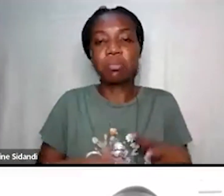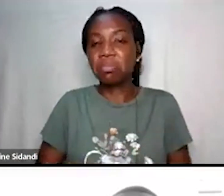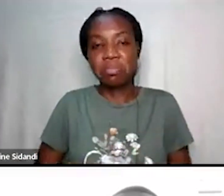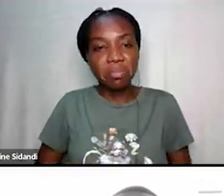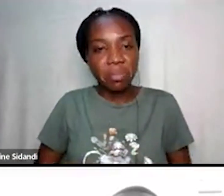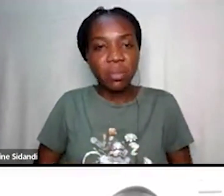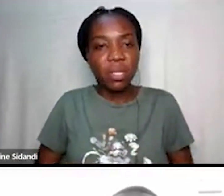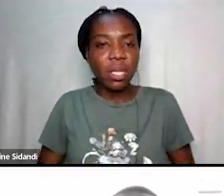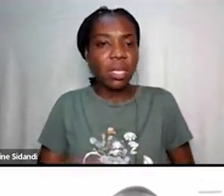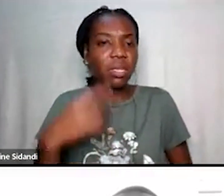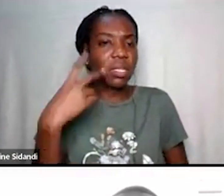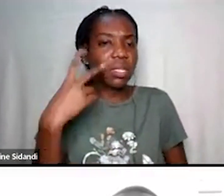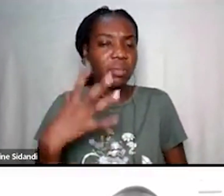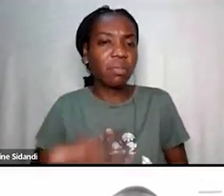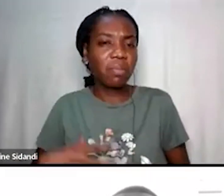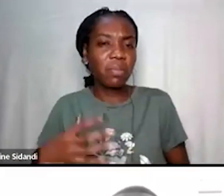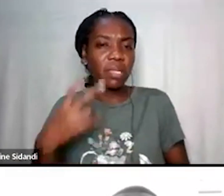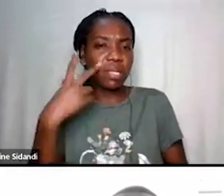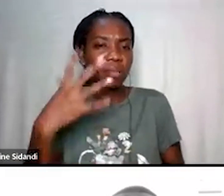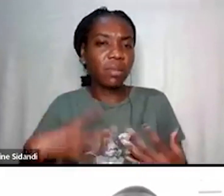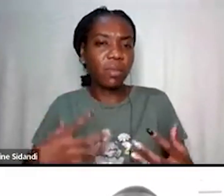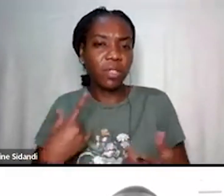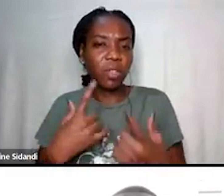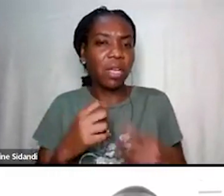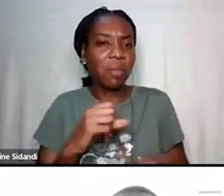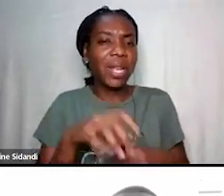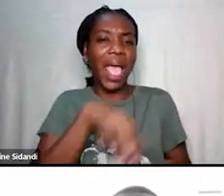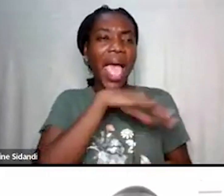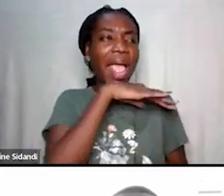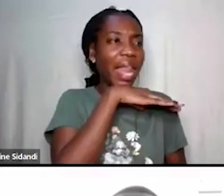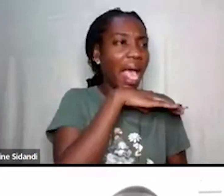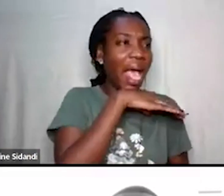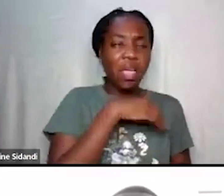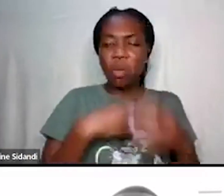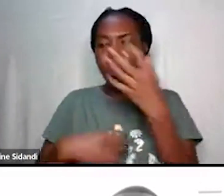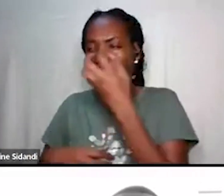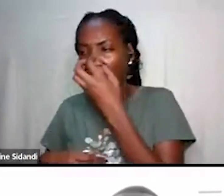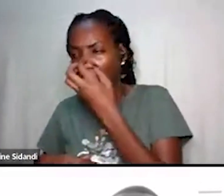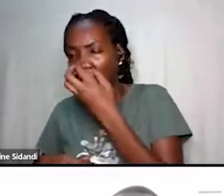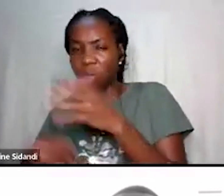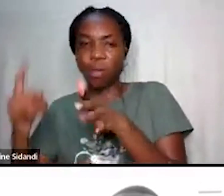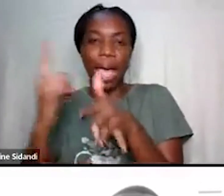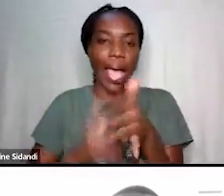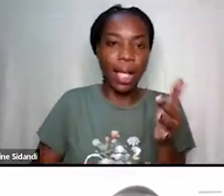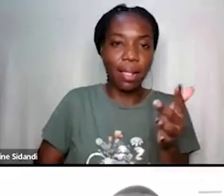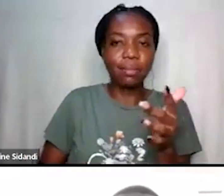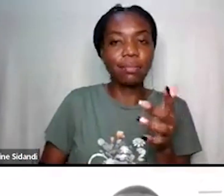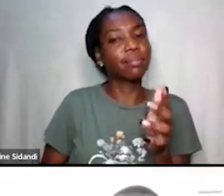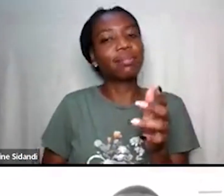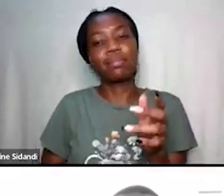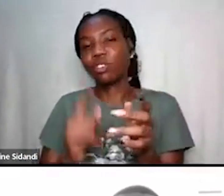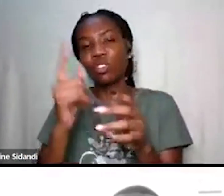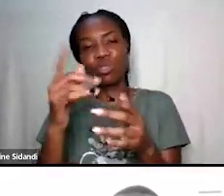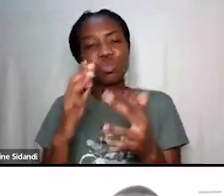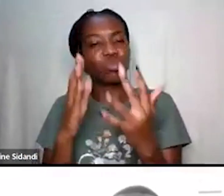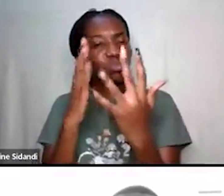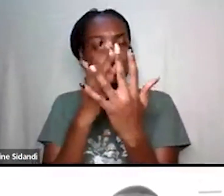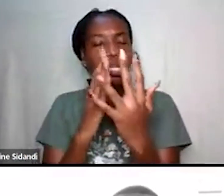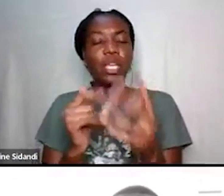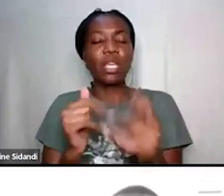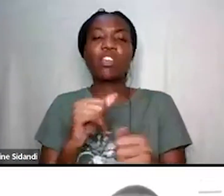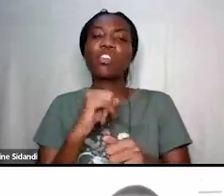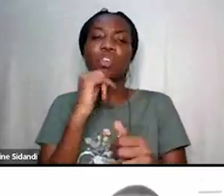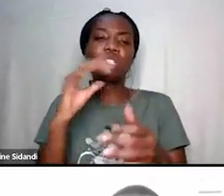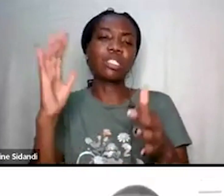we have been seeing people talking about, oh, Raila Odinga, oh, Ruto, oh, what. Be very neutral. Don't attack anybody. And if you have